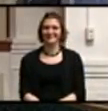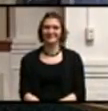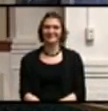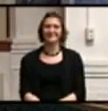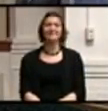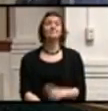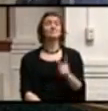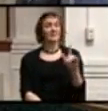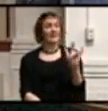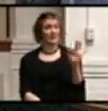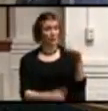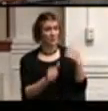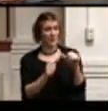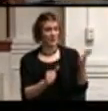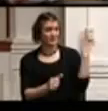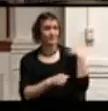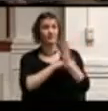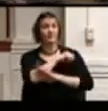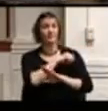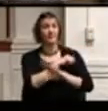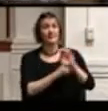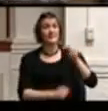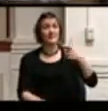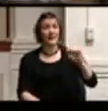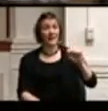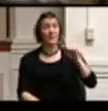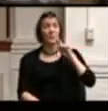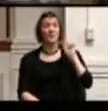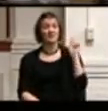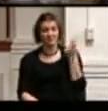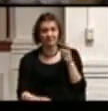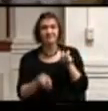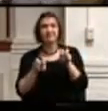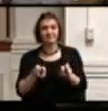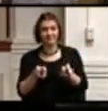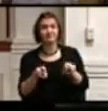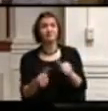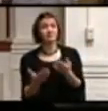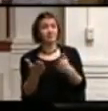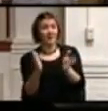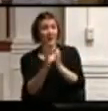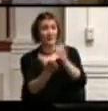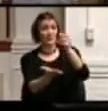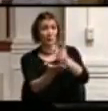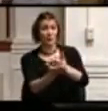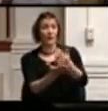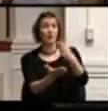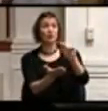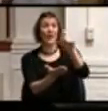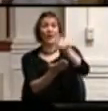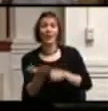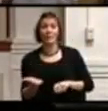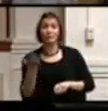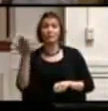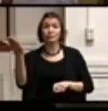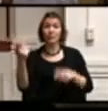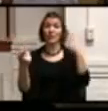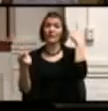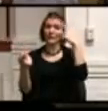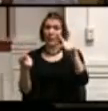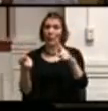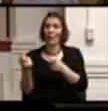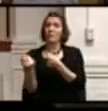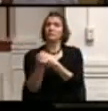If you recall, back in September, we were here to ask for your approval to submit a grant to the Assistance to Firefighters